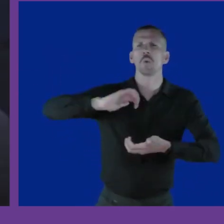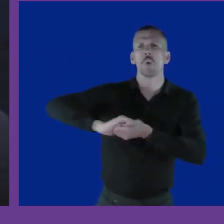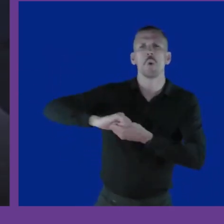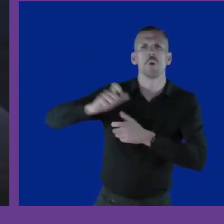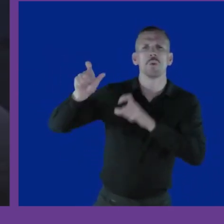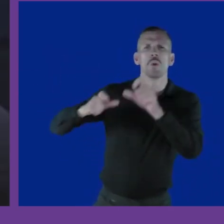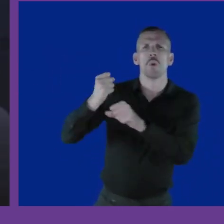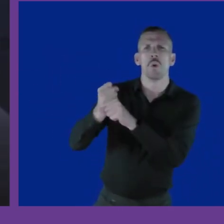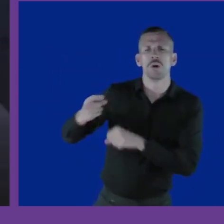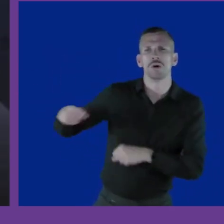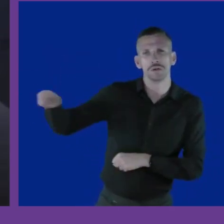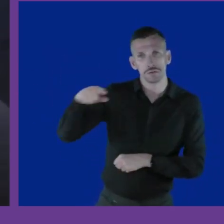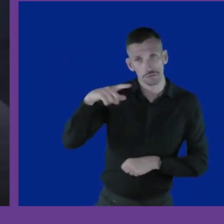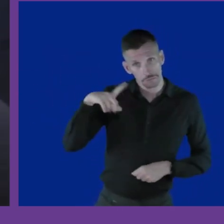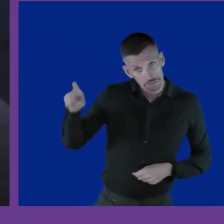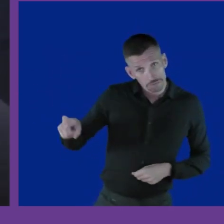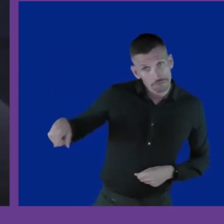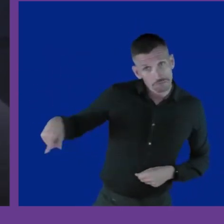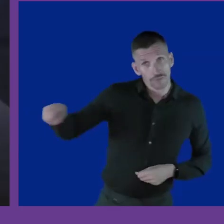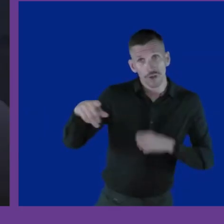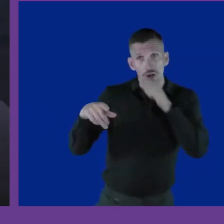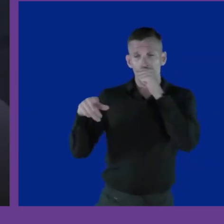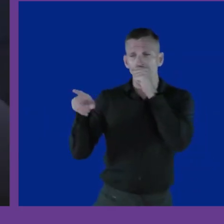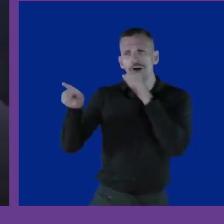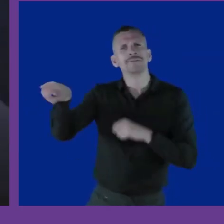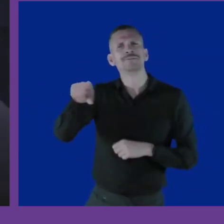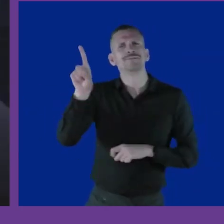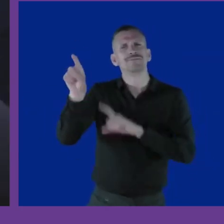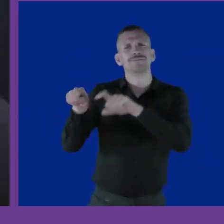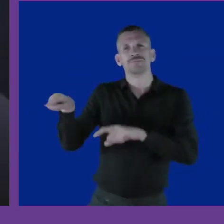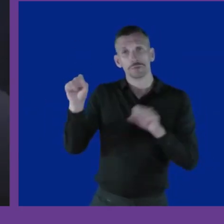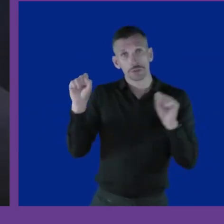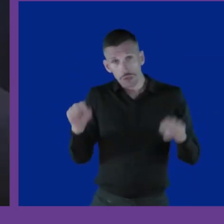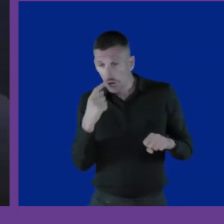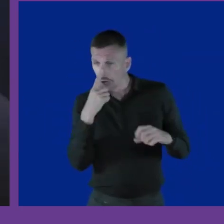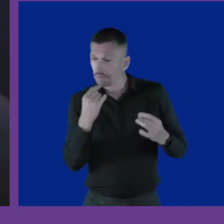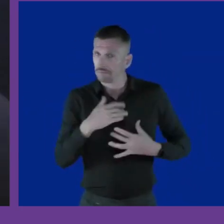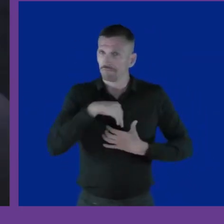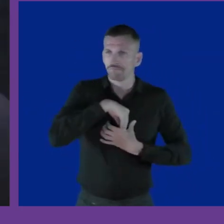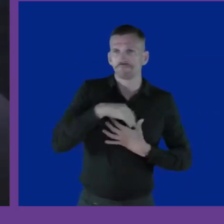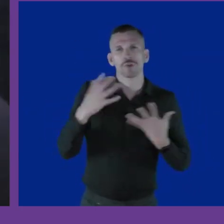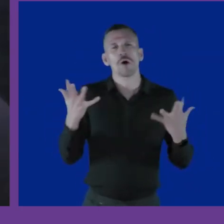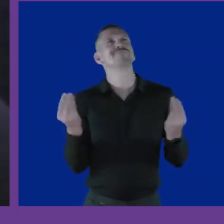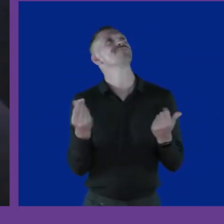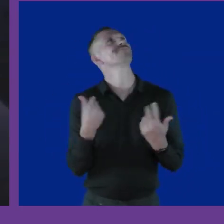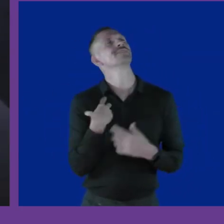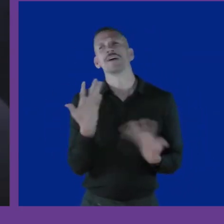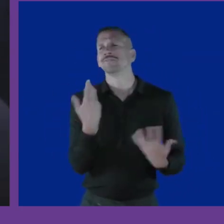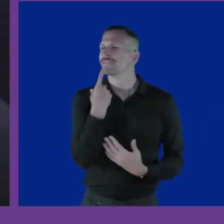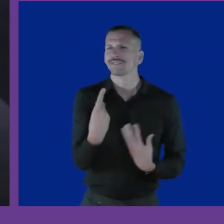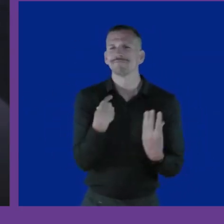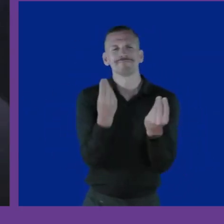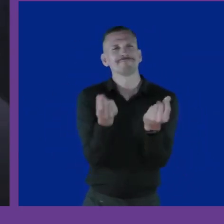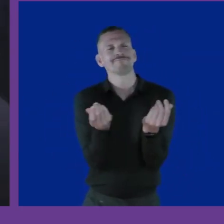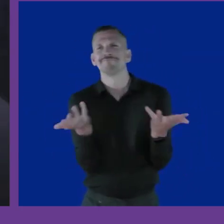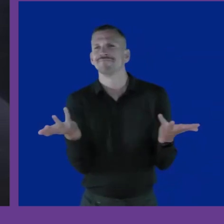also jump in, would it be possible to make sure that there is the information on